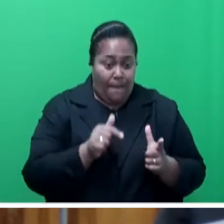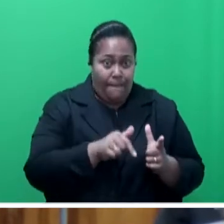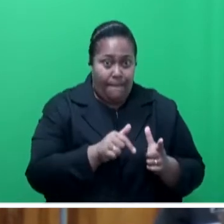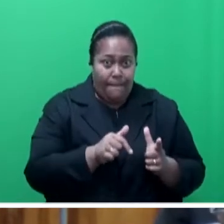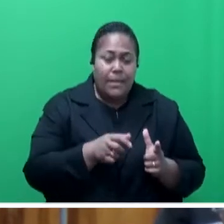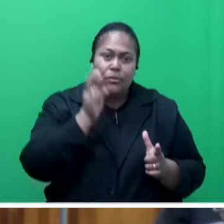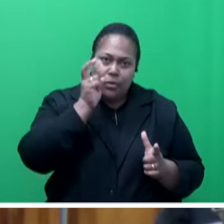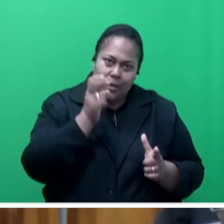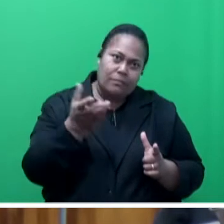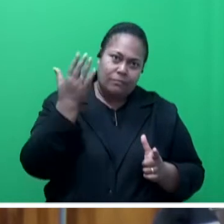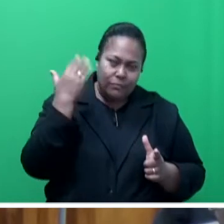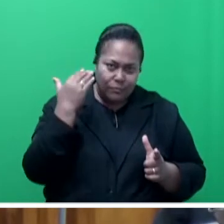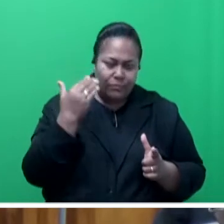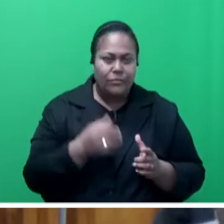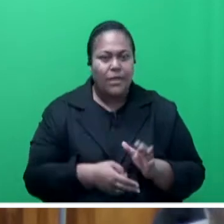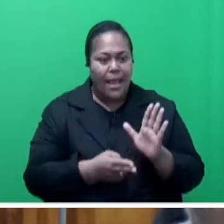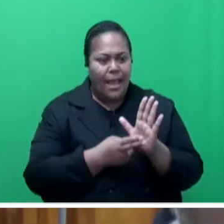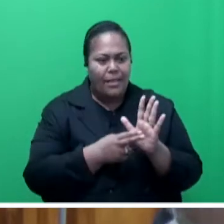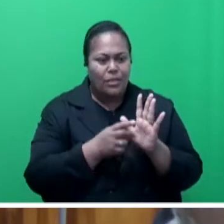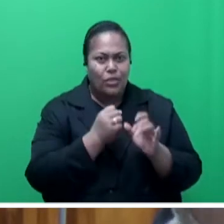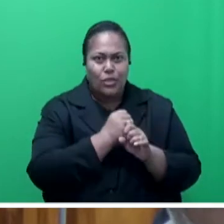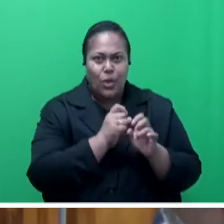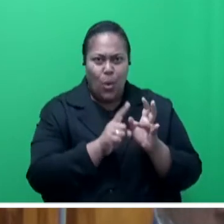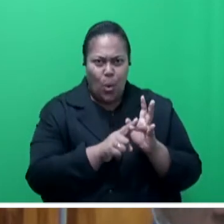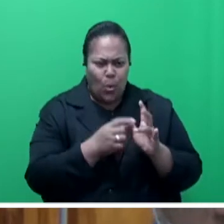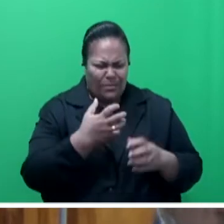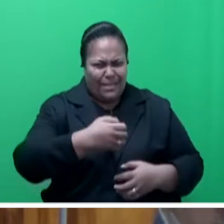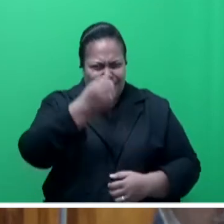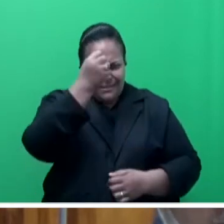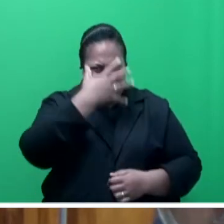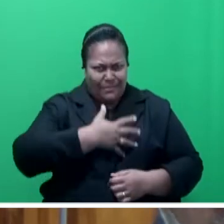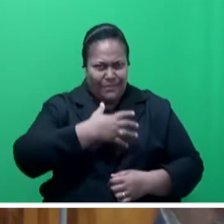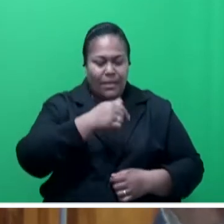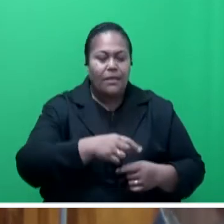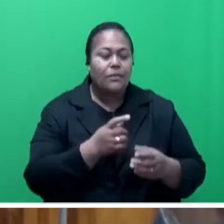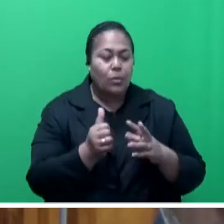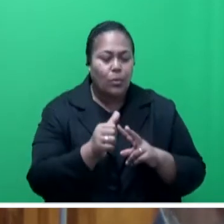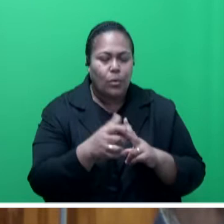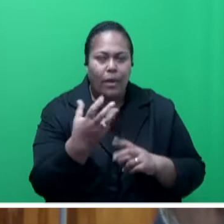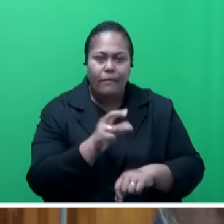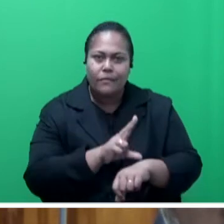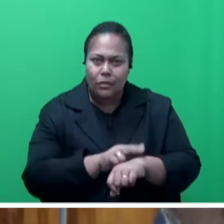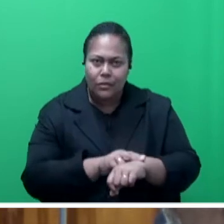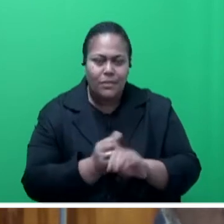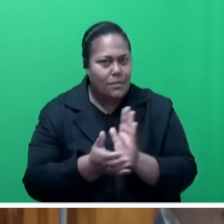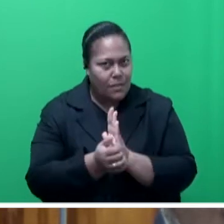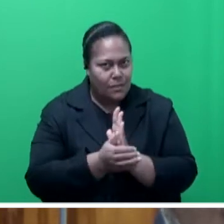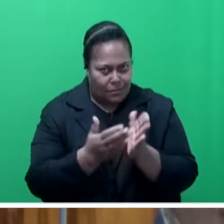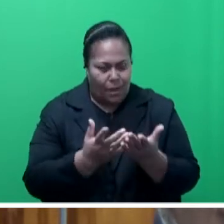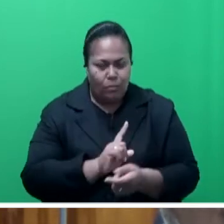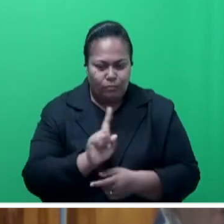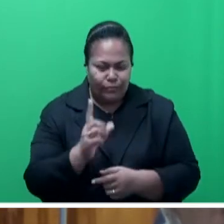for angiograms to now our fully qualified cardiologists who are able to do interventional